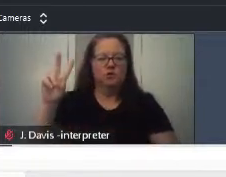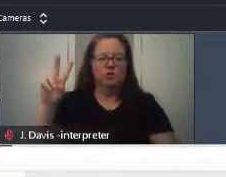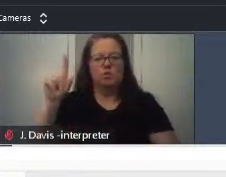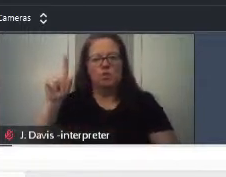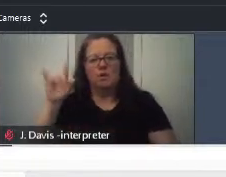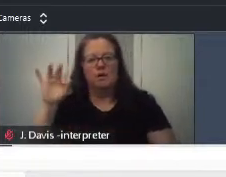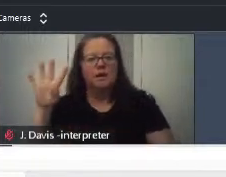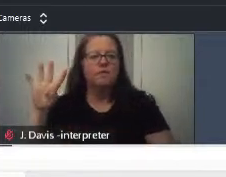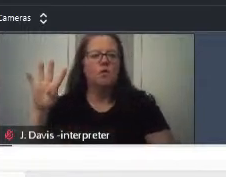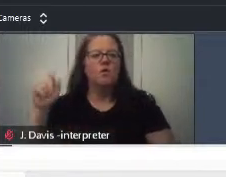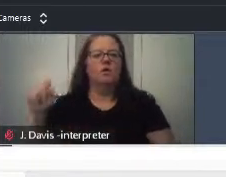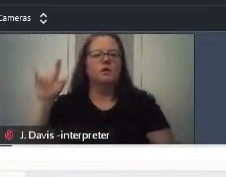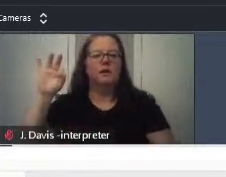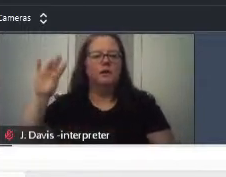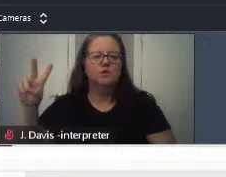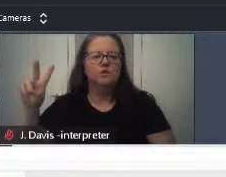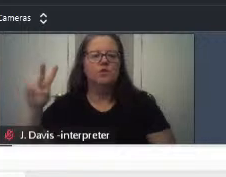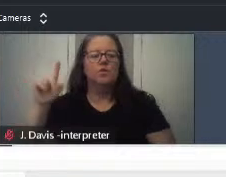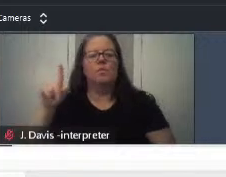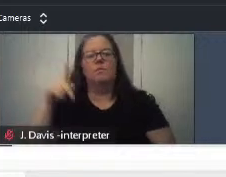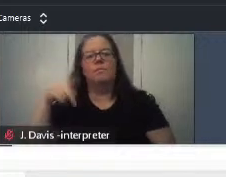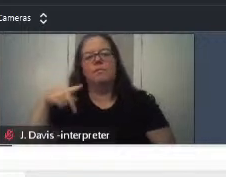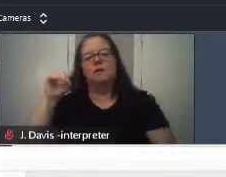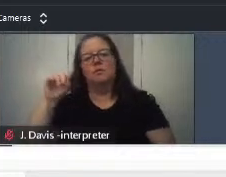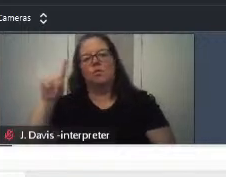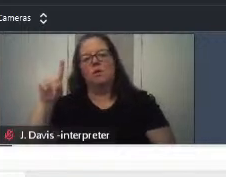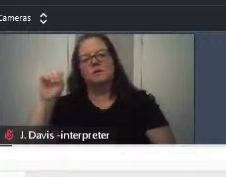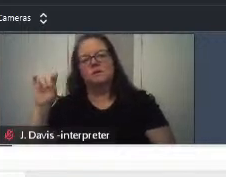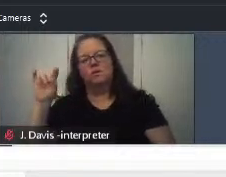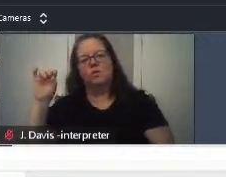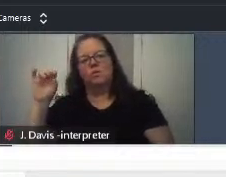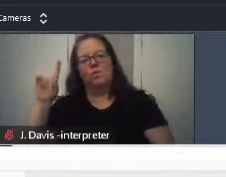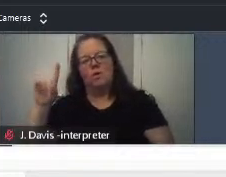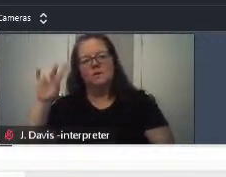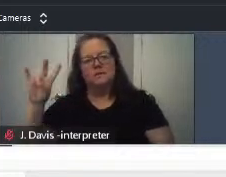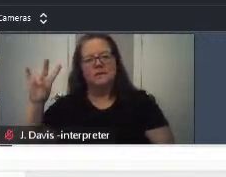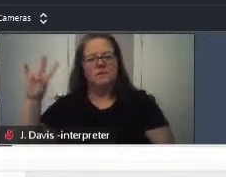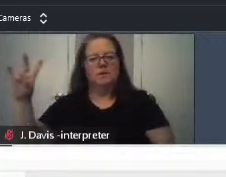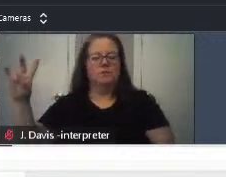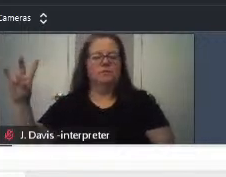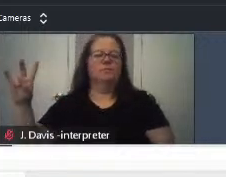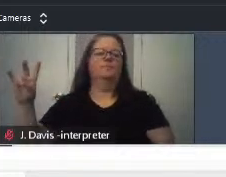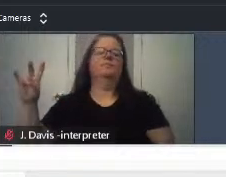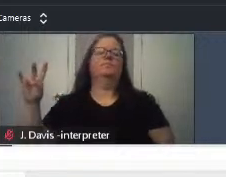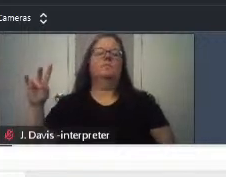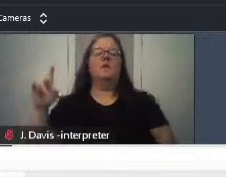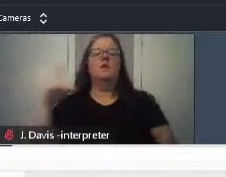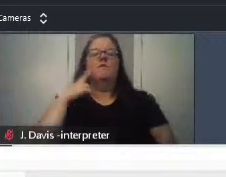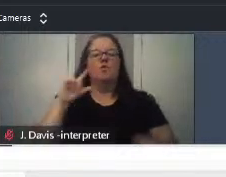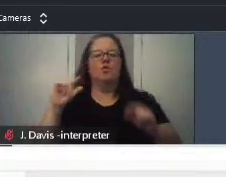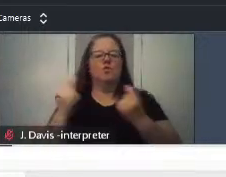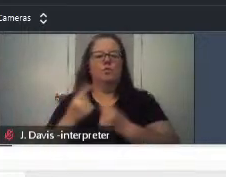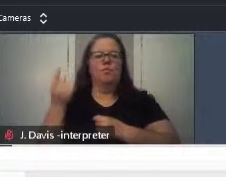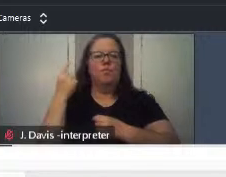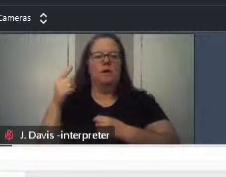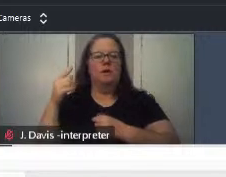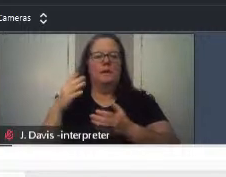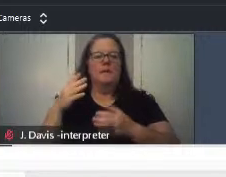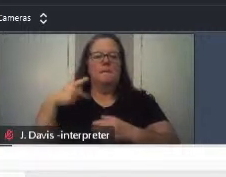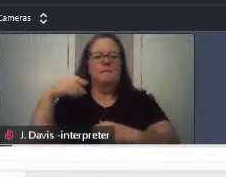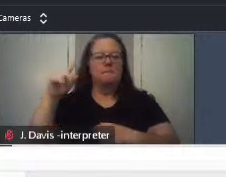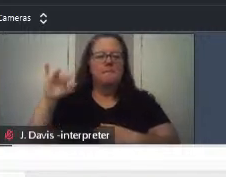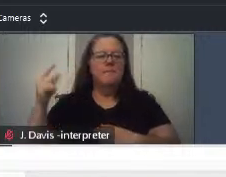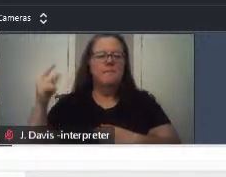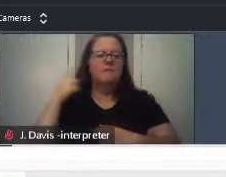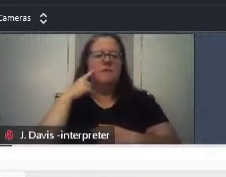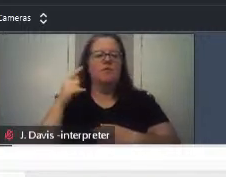$566,194.90 for project number PW17100, FY20 CIP resurfacing Group 1 asphalt paving, all council districts